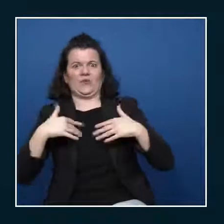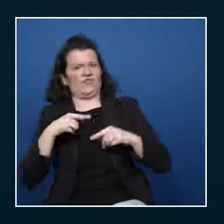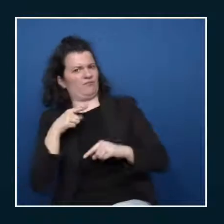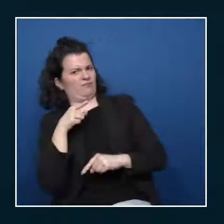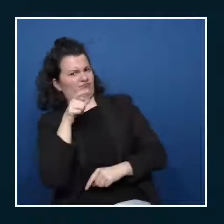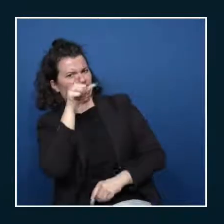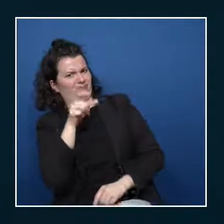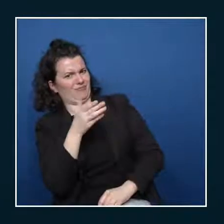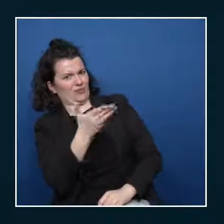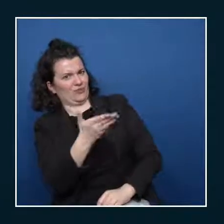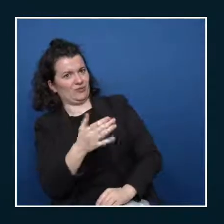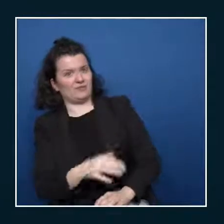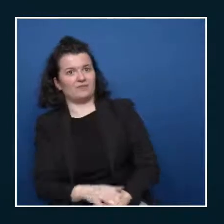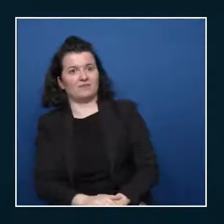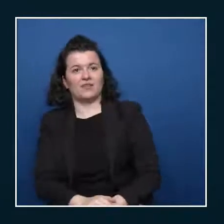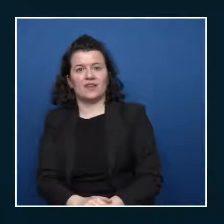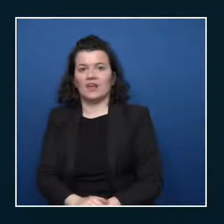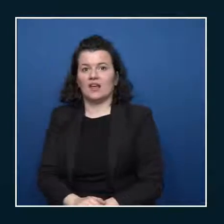in be, Europe. right?